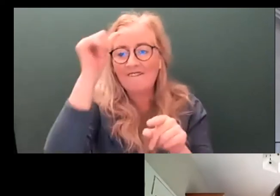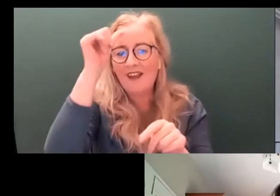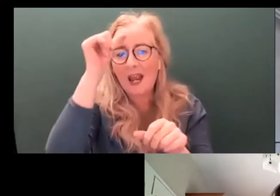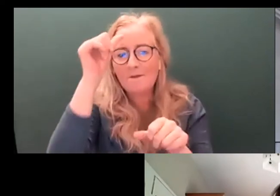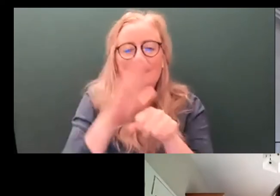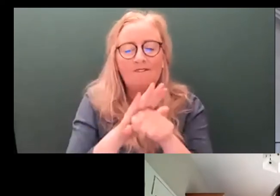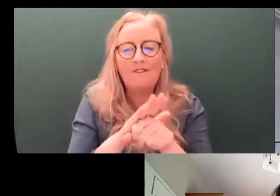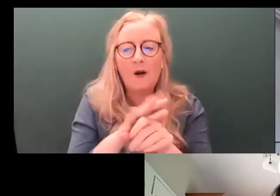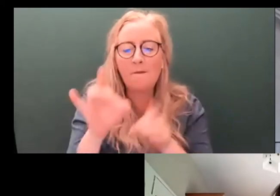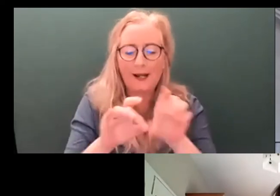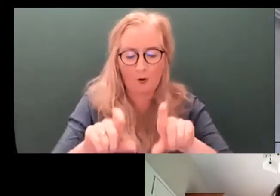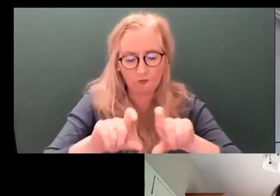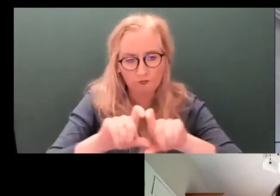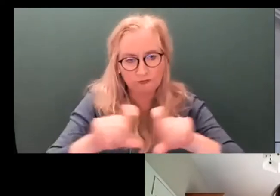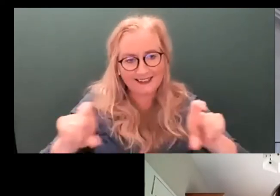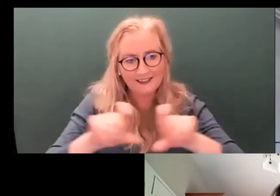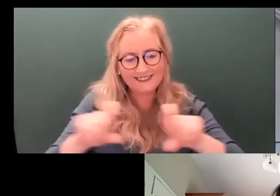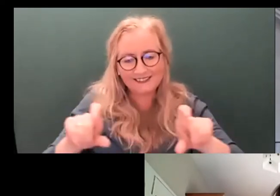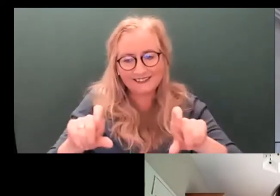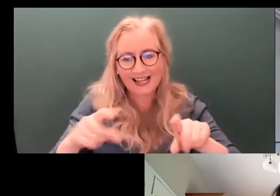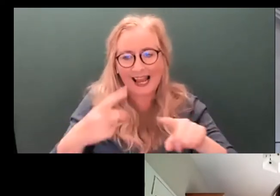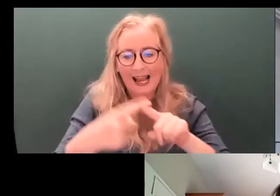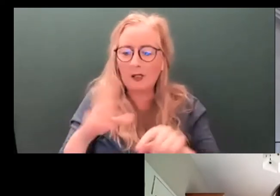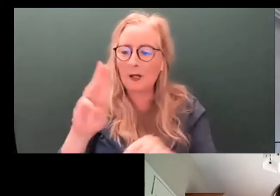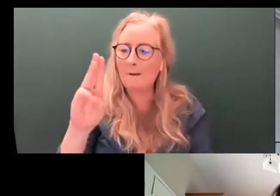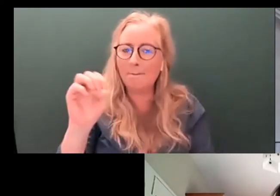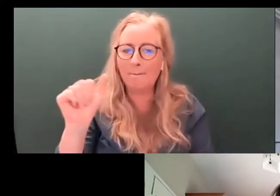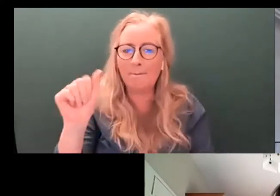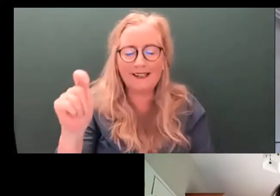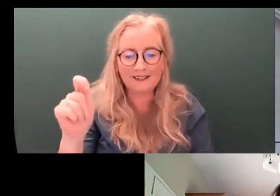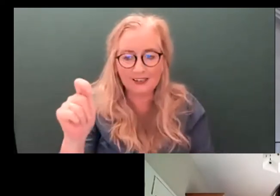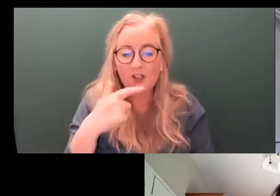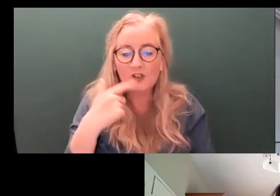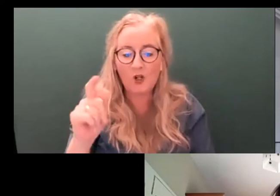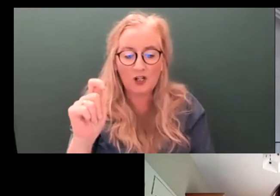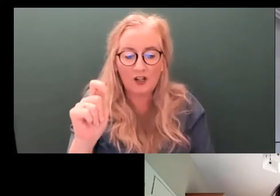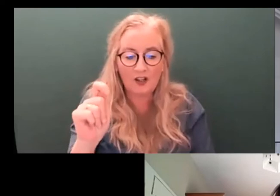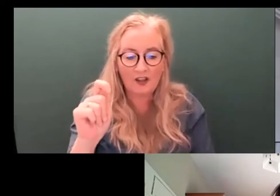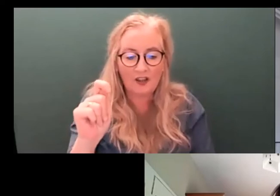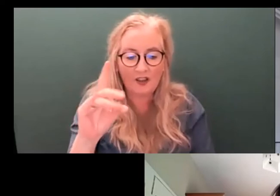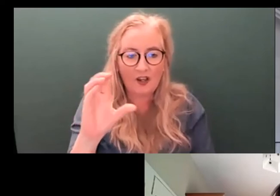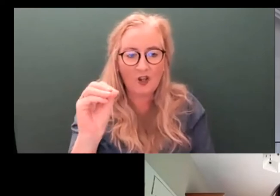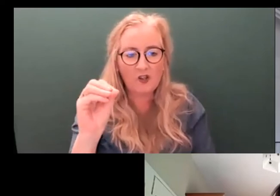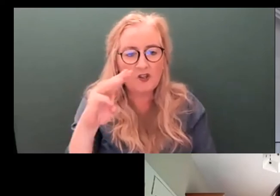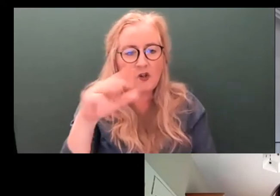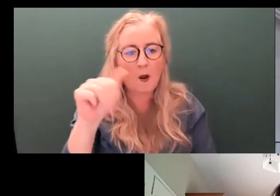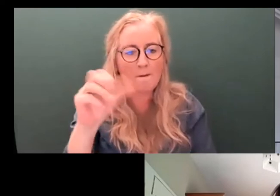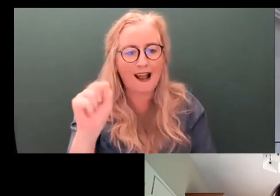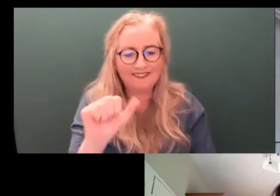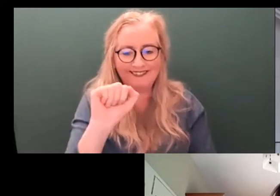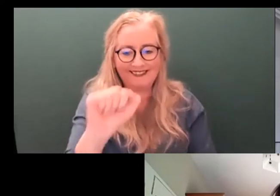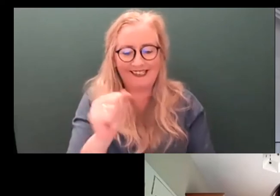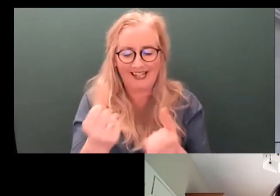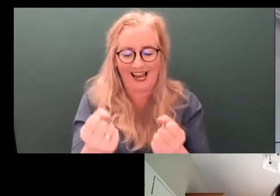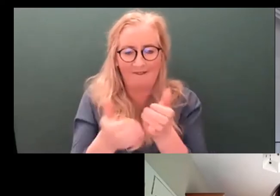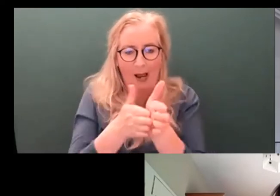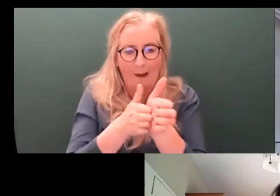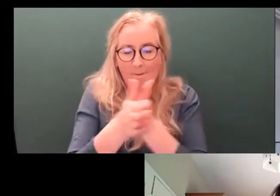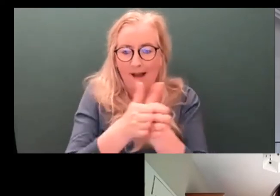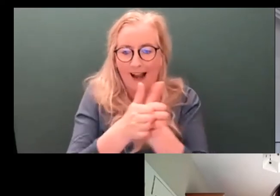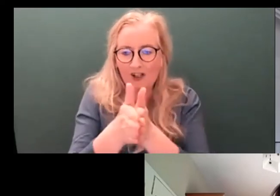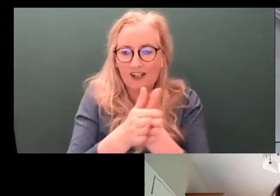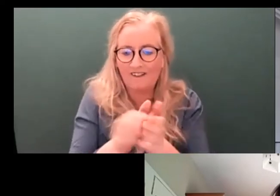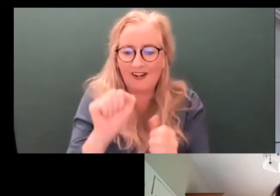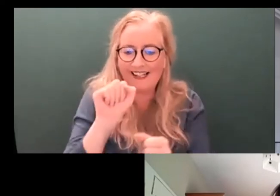bricks as well as famous for peat. And so Tomás has a passion, continues to have a passion for